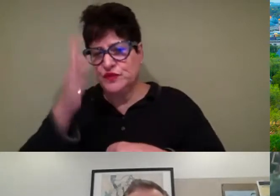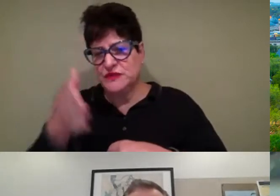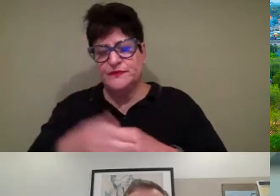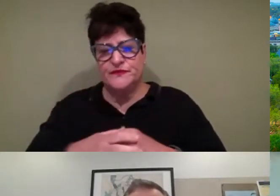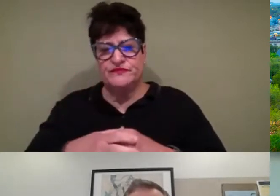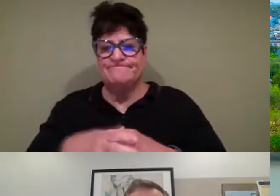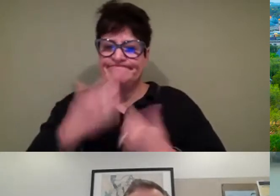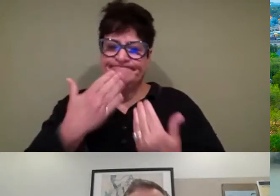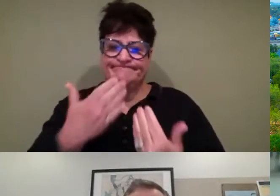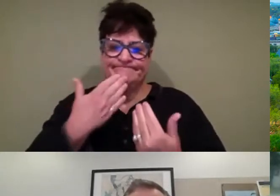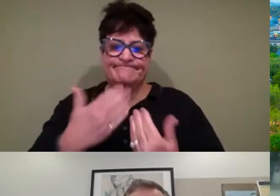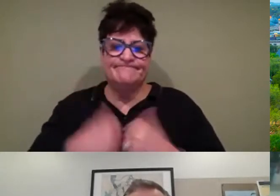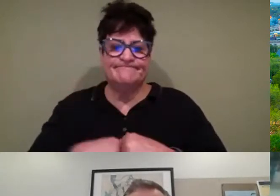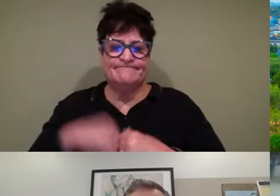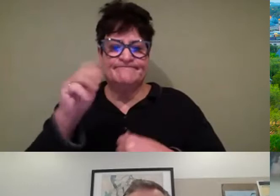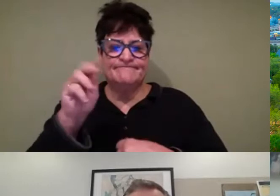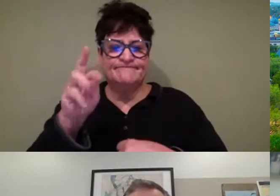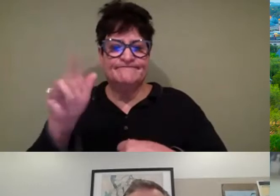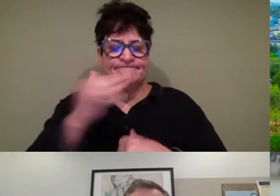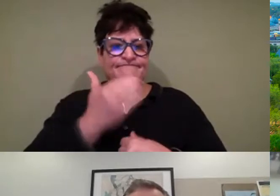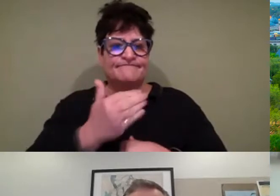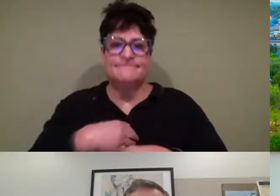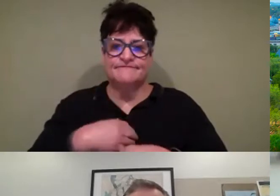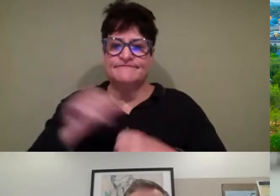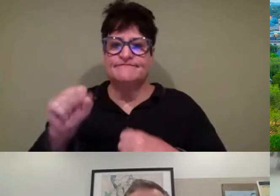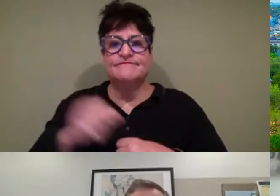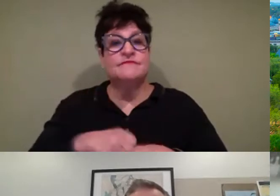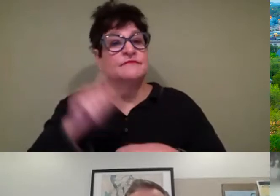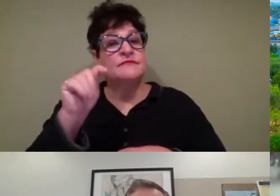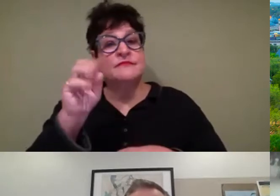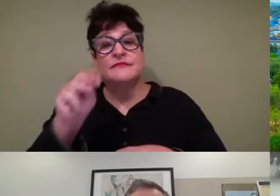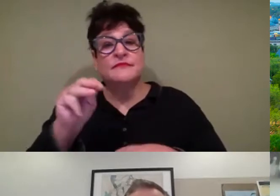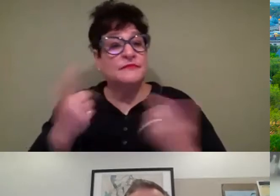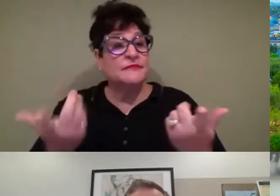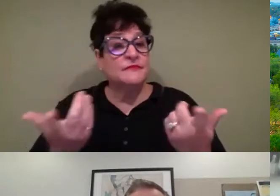Thanks. Yep. Tom?